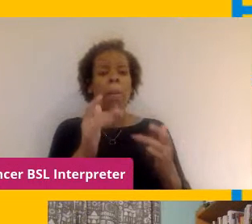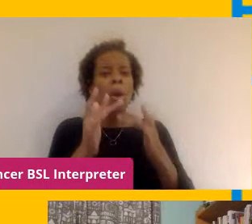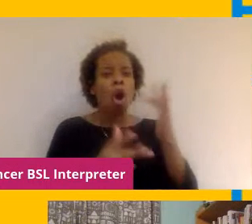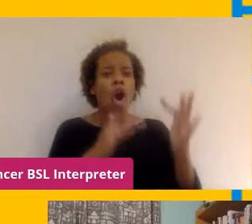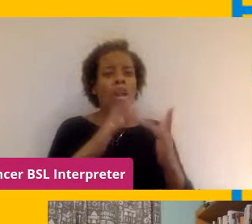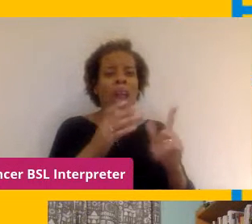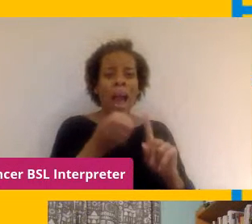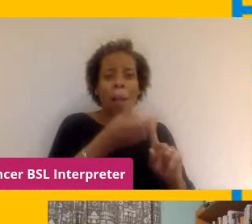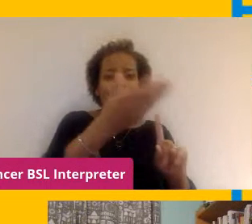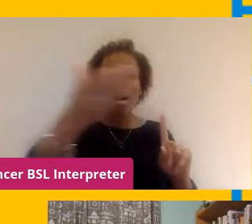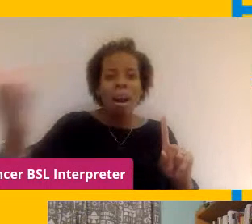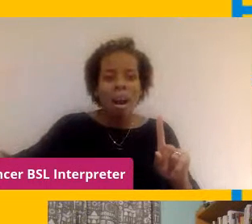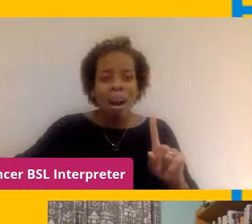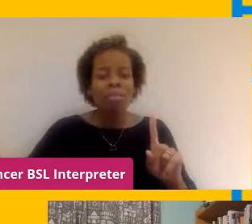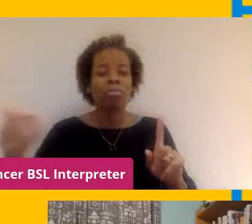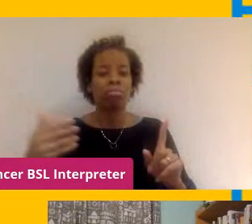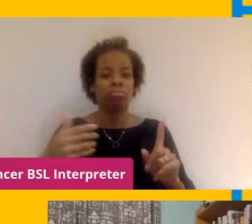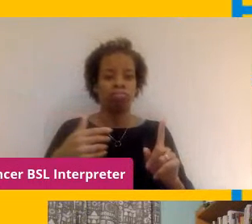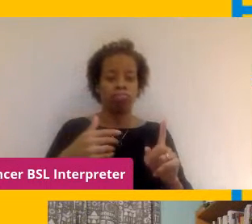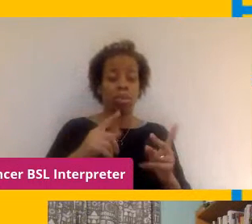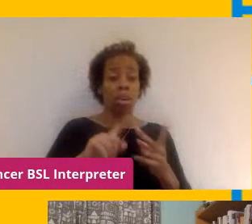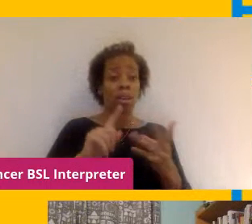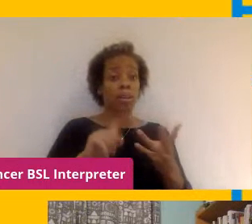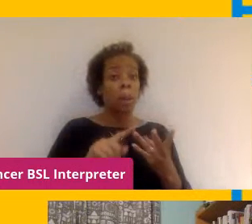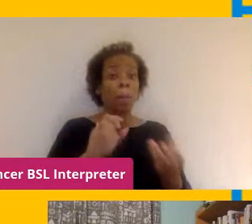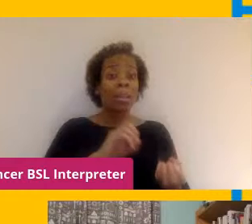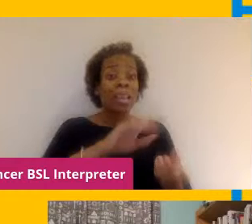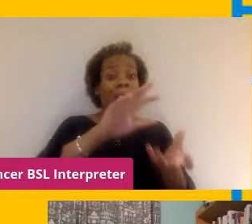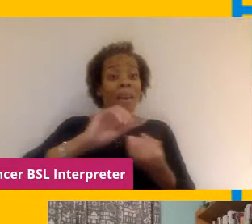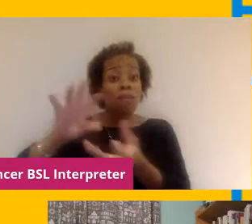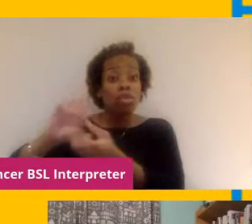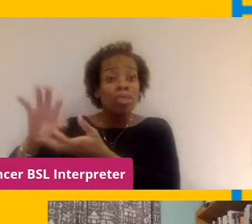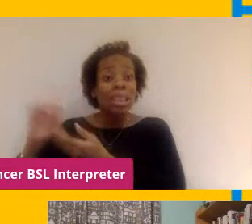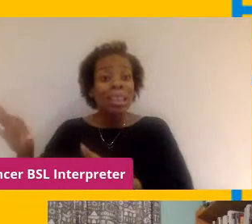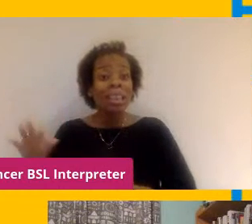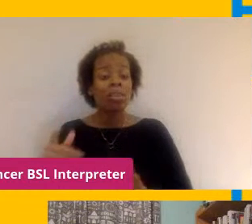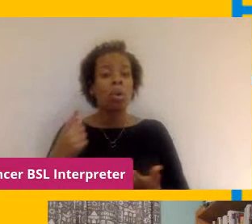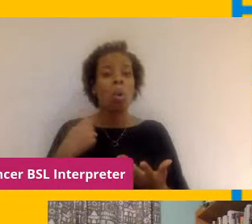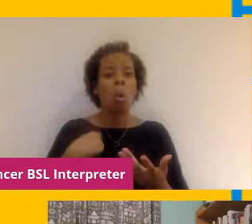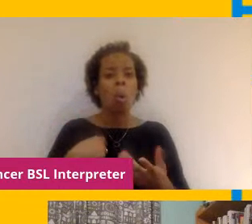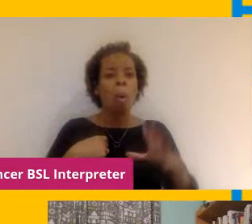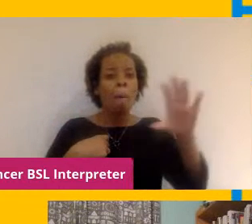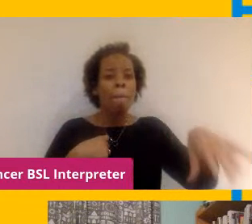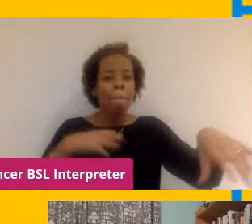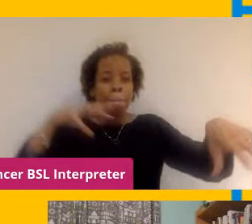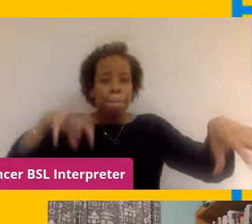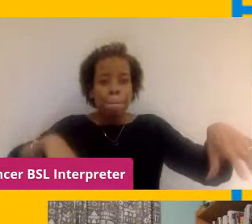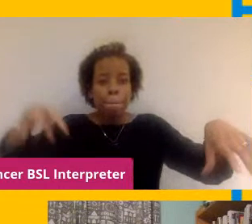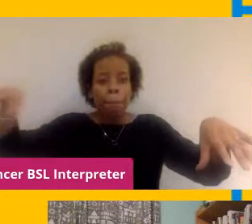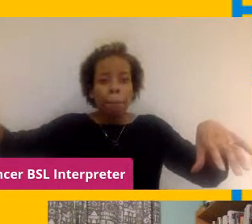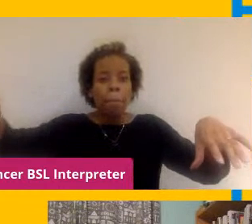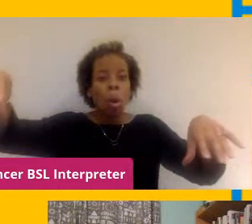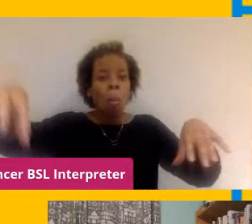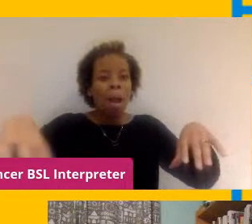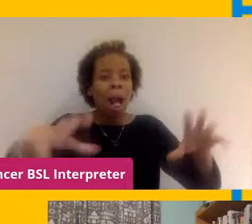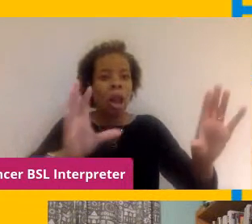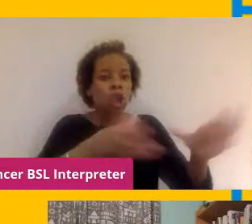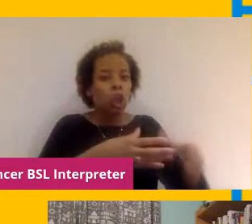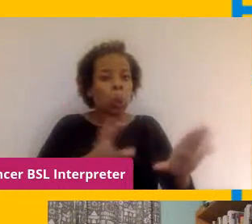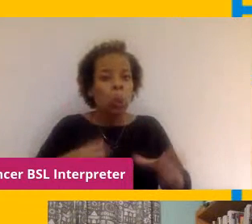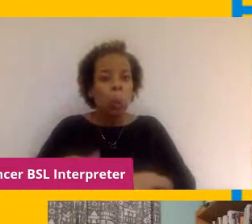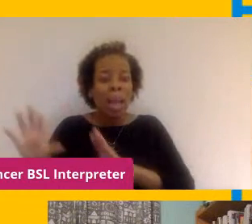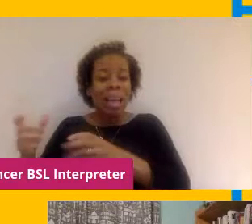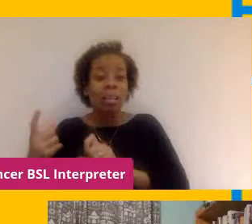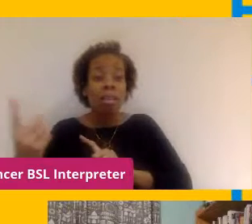mobile delivery of materials and setting up mobile units for libraries. And so there's lots of different ways